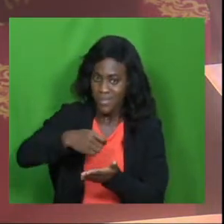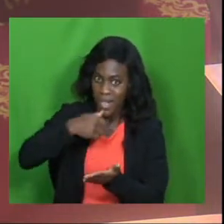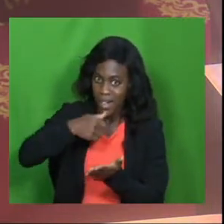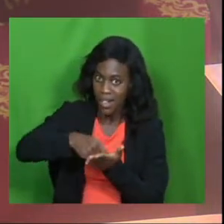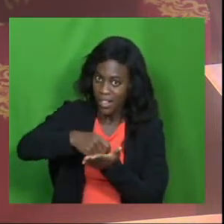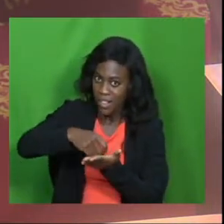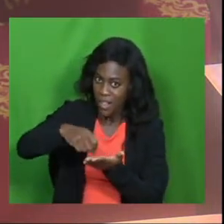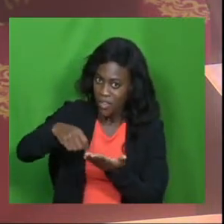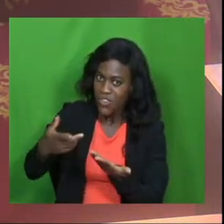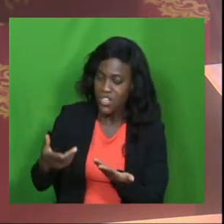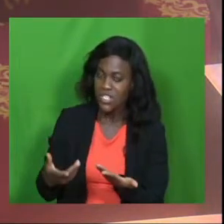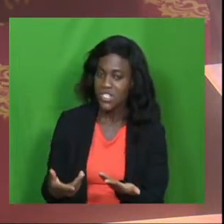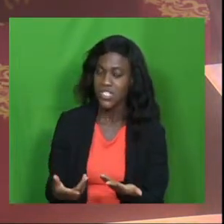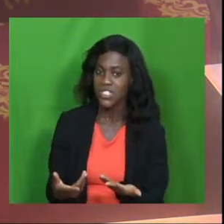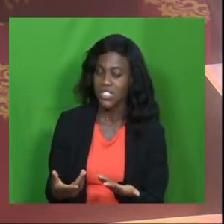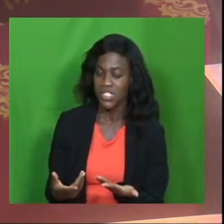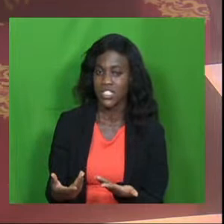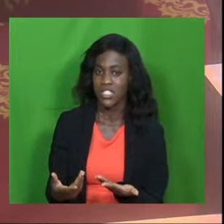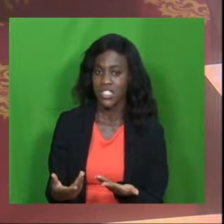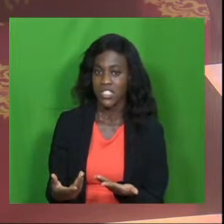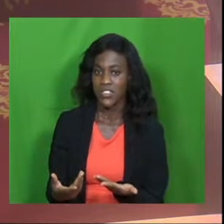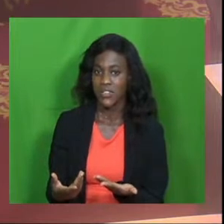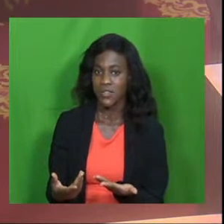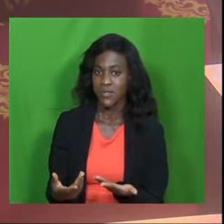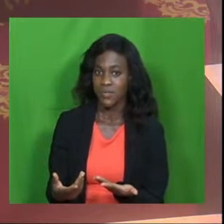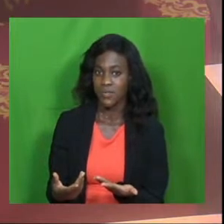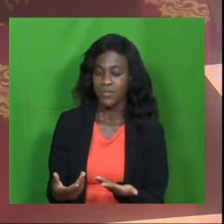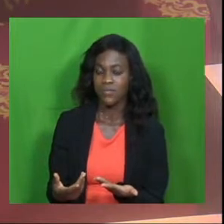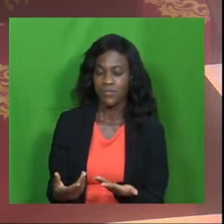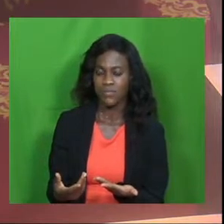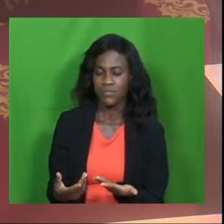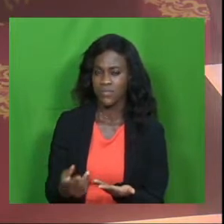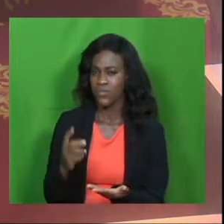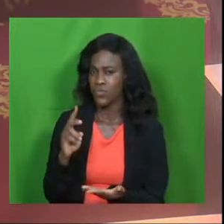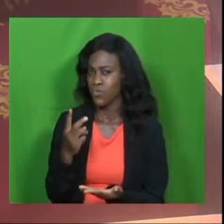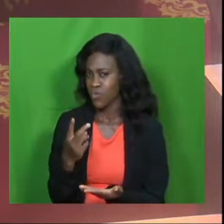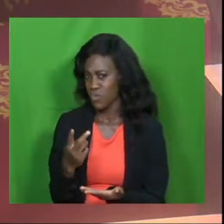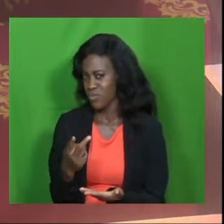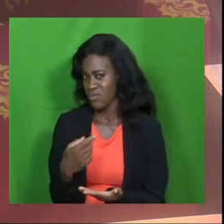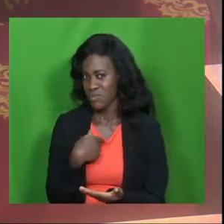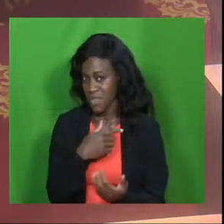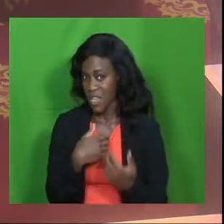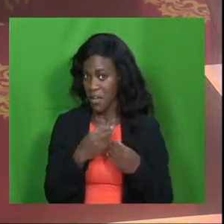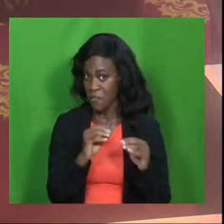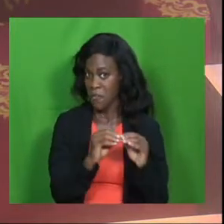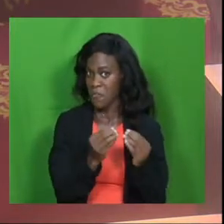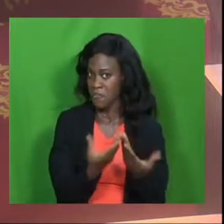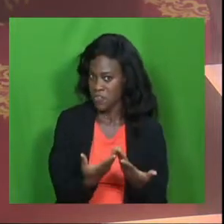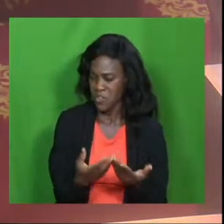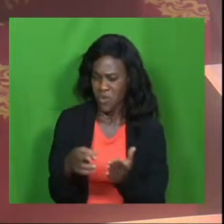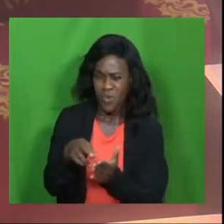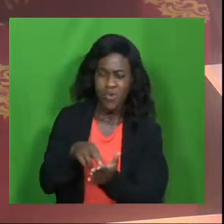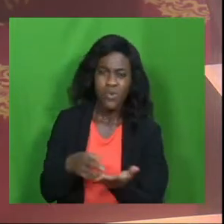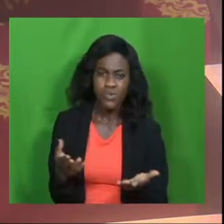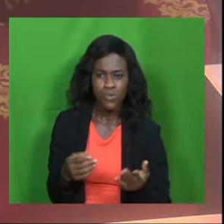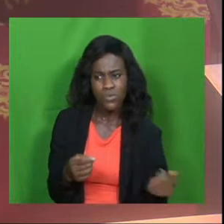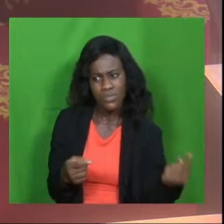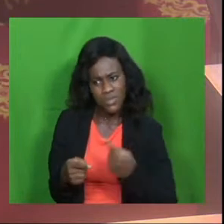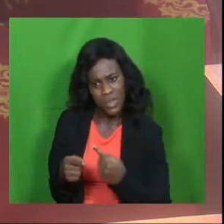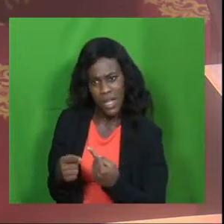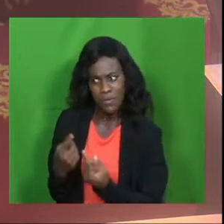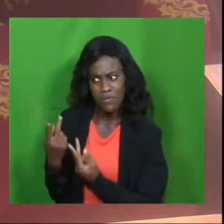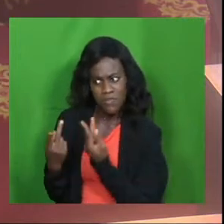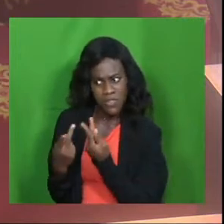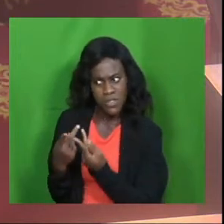Mr. Speaker, he has written 2 letters already on my desk requesting for me to visit Insawam